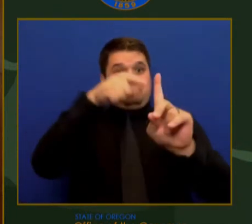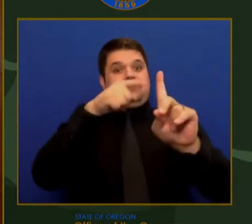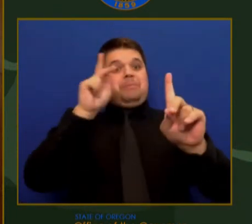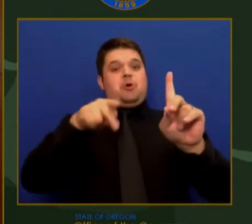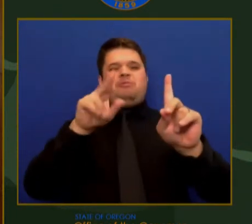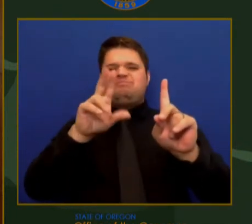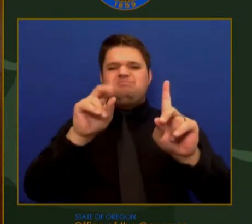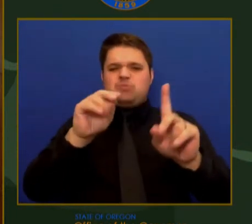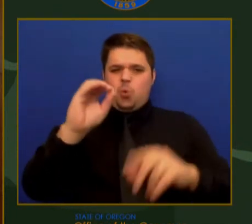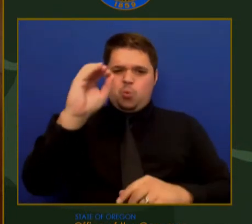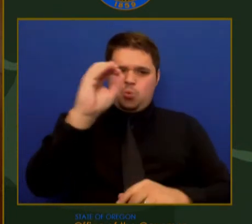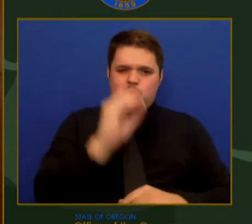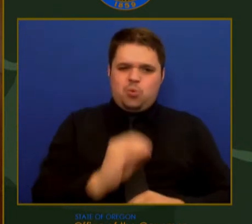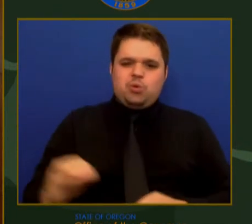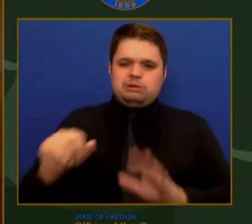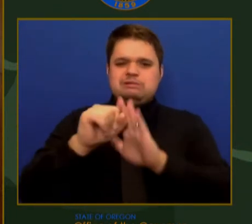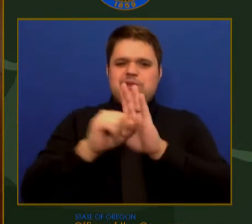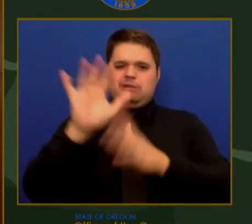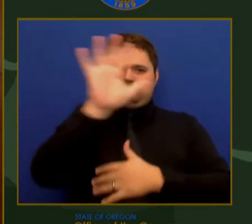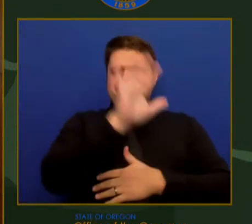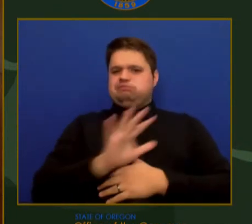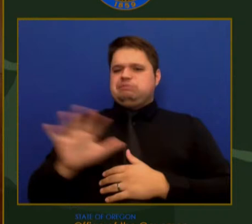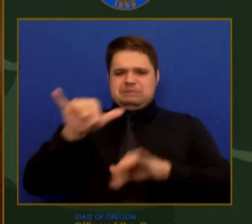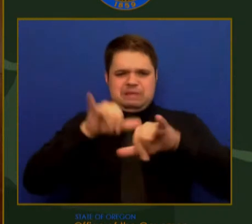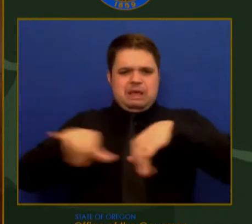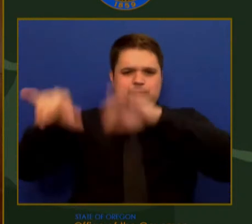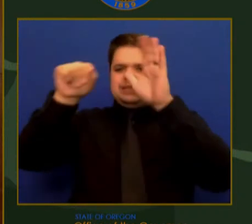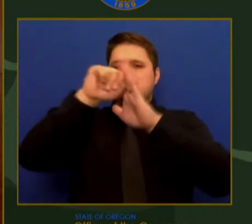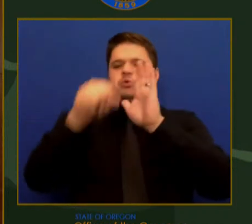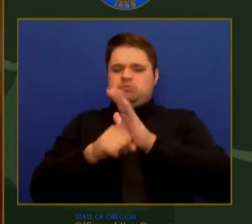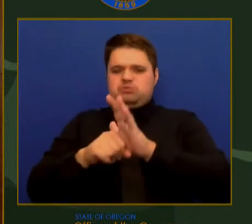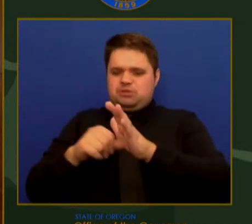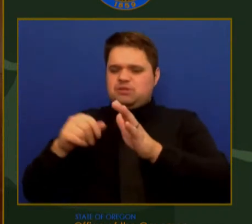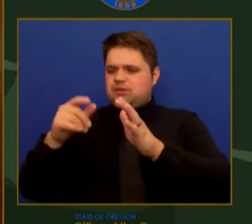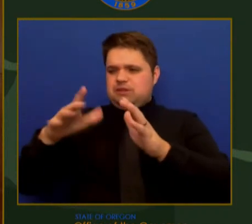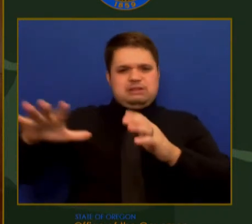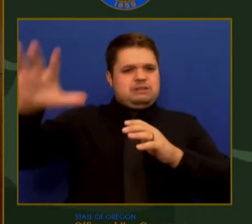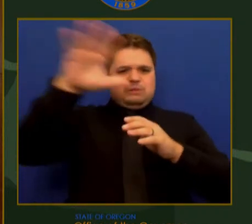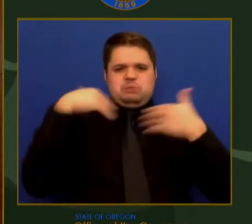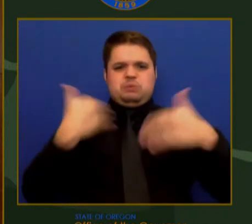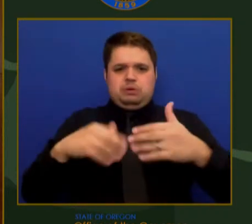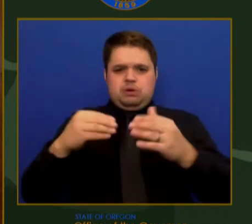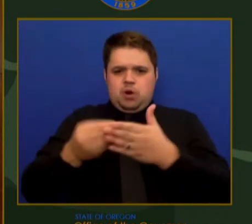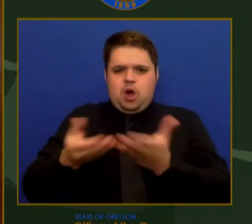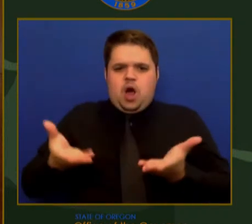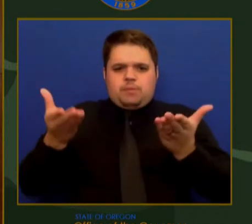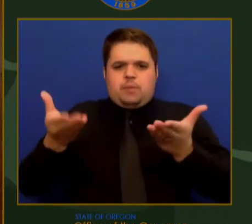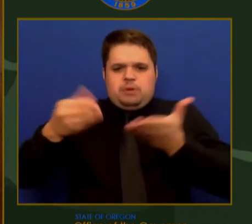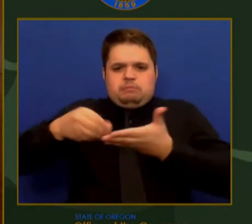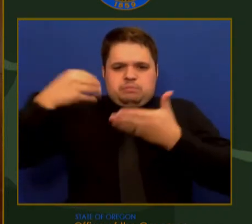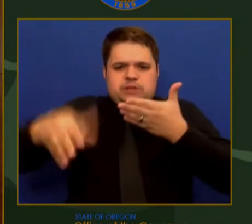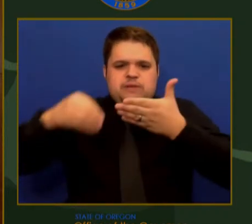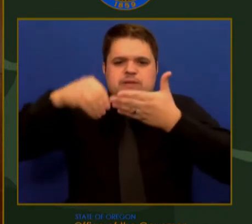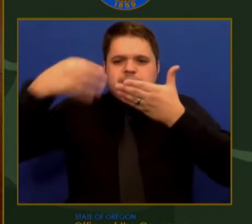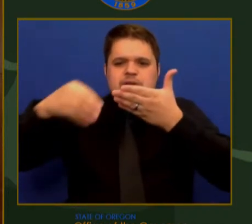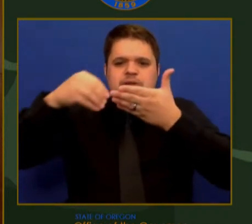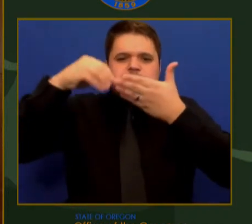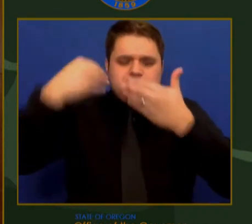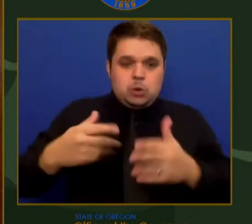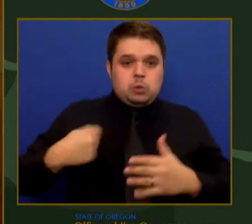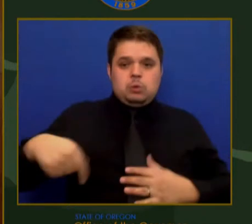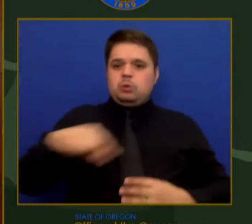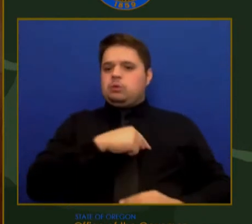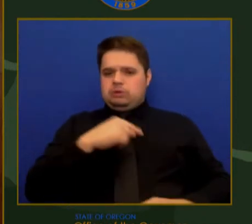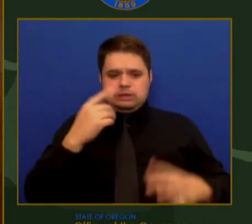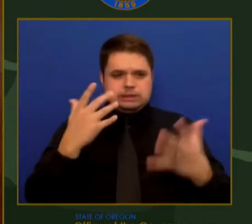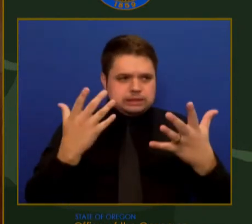renters pay more than a third of their income to rent. With supply not keeping with demand, the home buying market